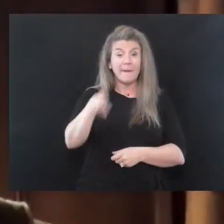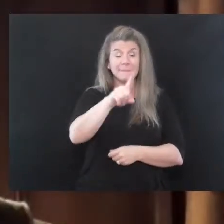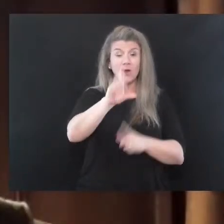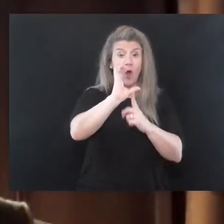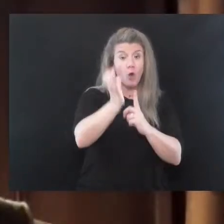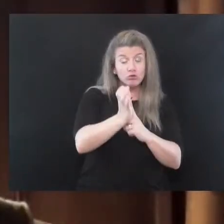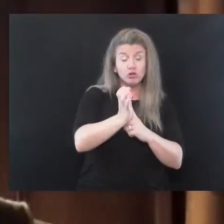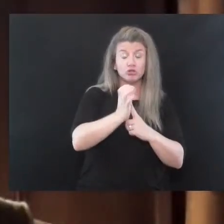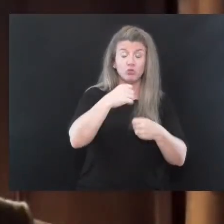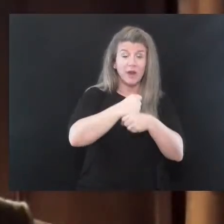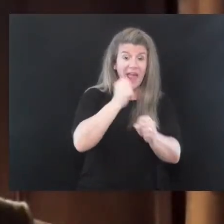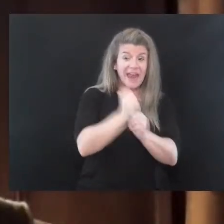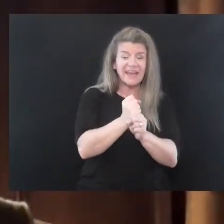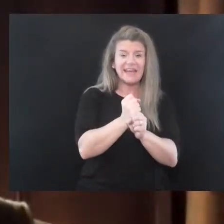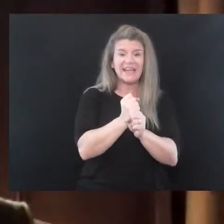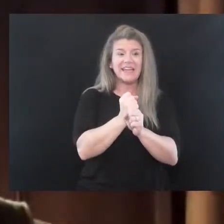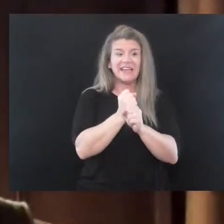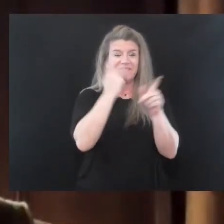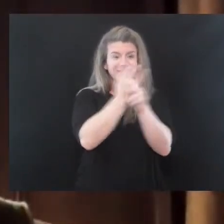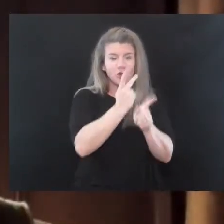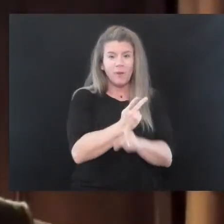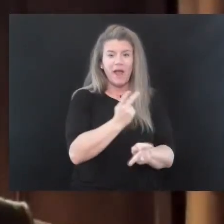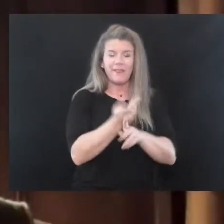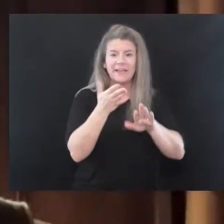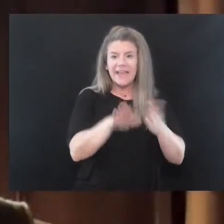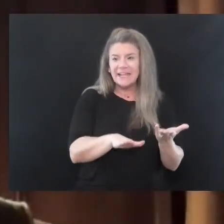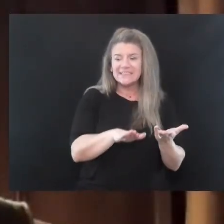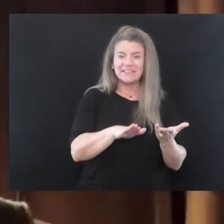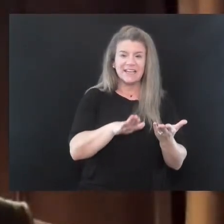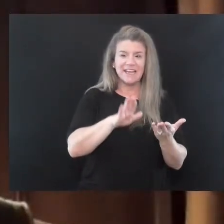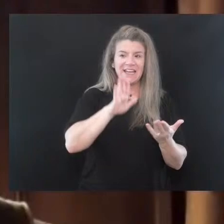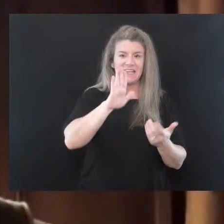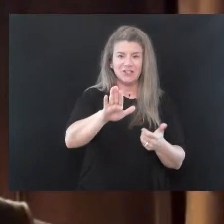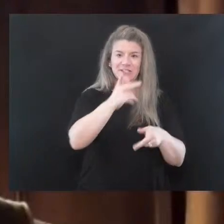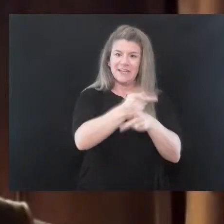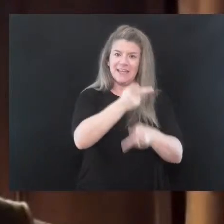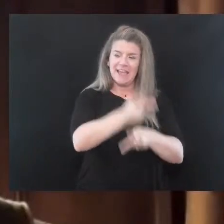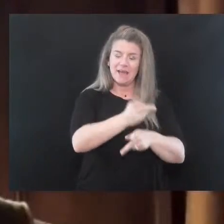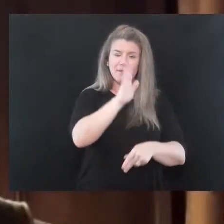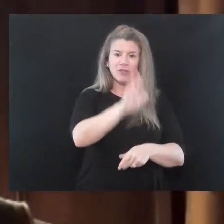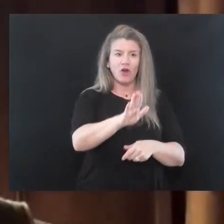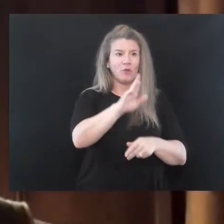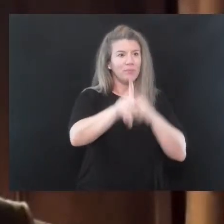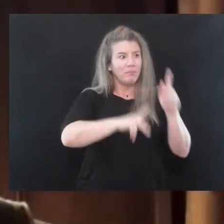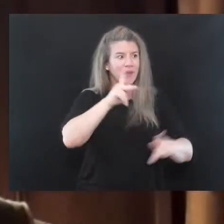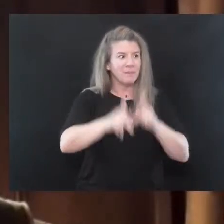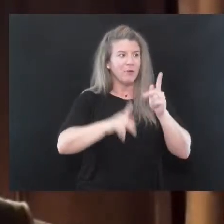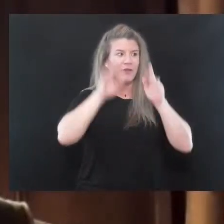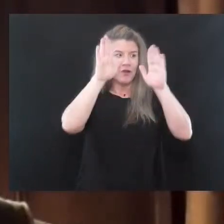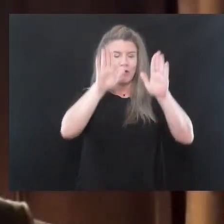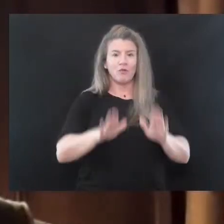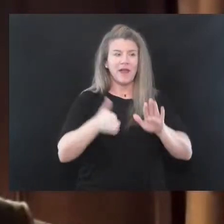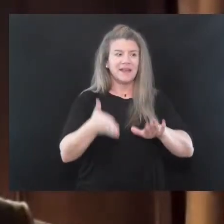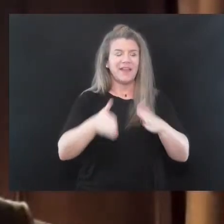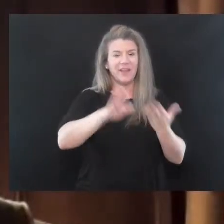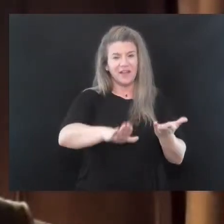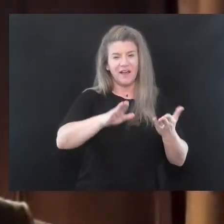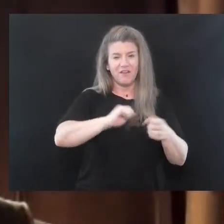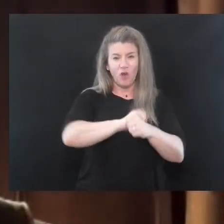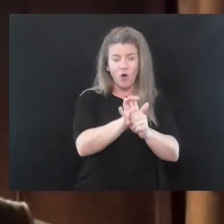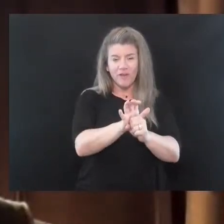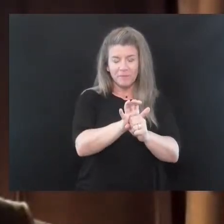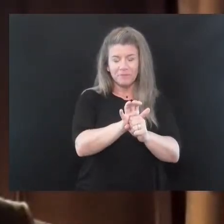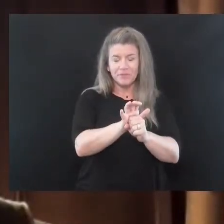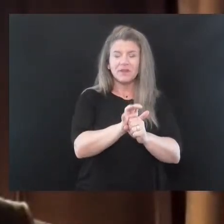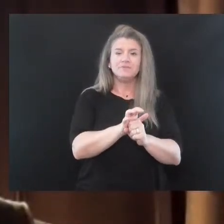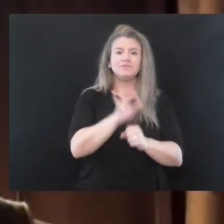They cremate bodies upon death, and it's been very difficult to keep up with this great number of people that are passing from COVID. And India